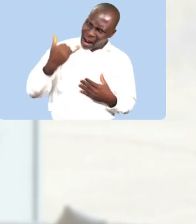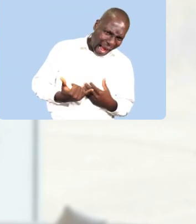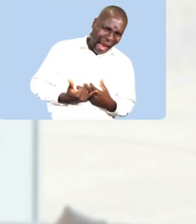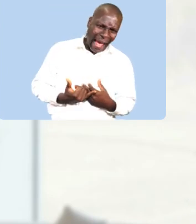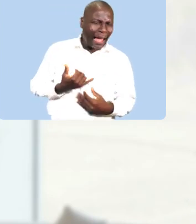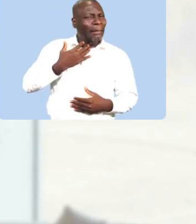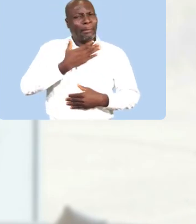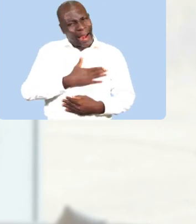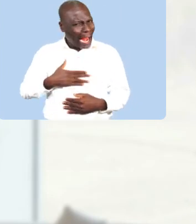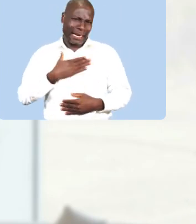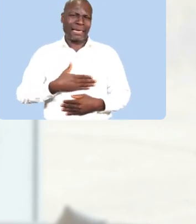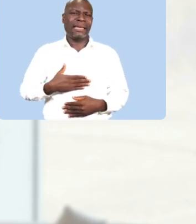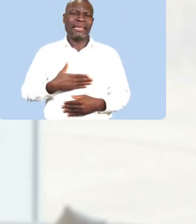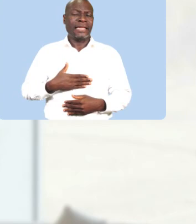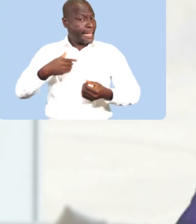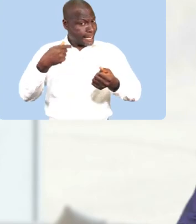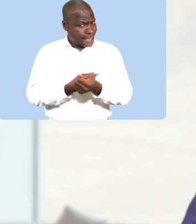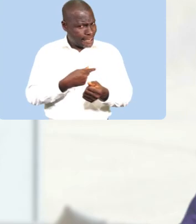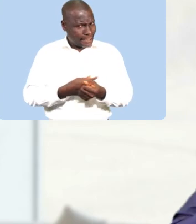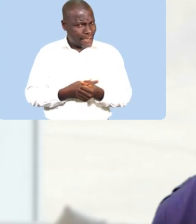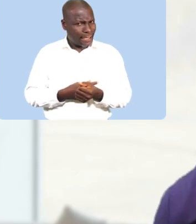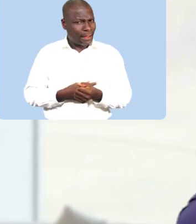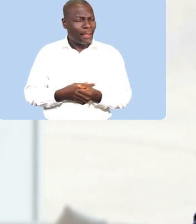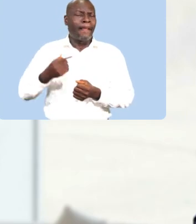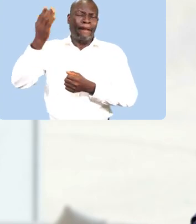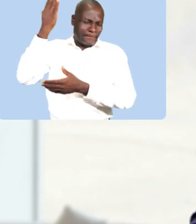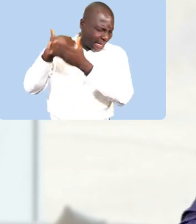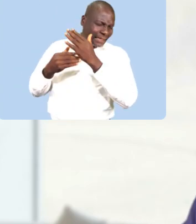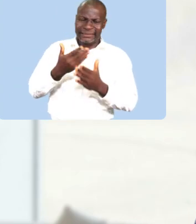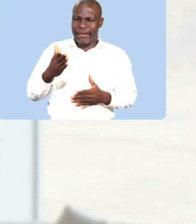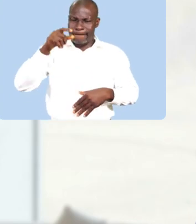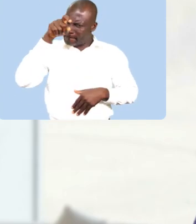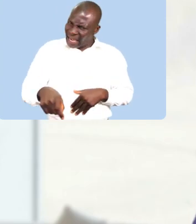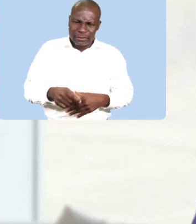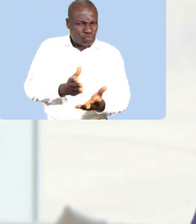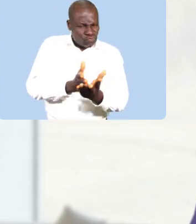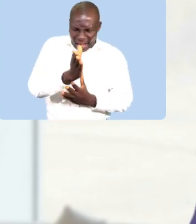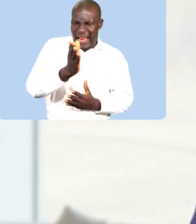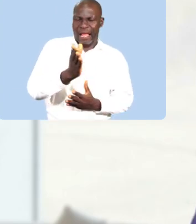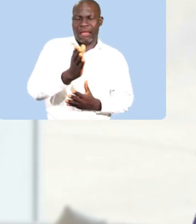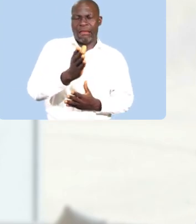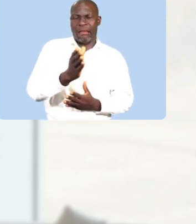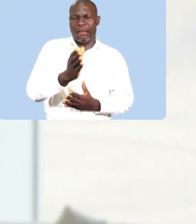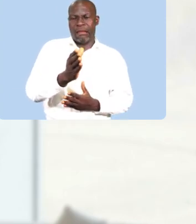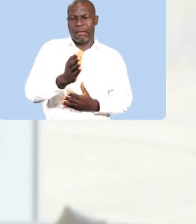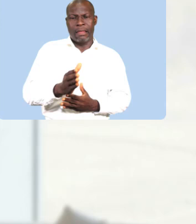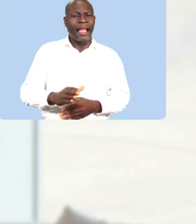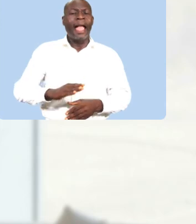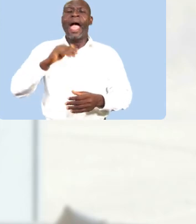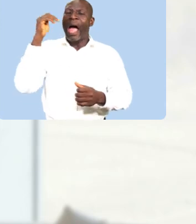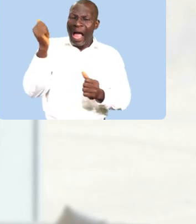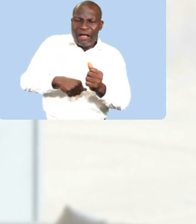bi, e ya chia. Ya ni senti, e chasi, e tine no, e wo yemeyimu. Or man biara